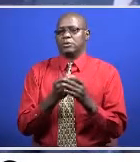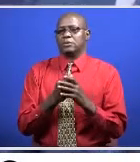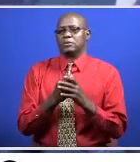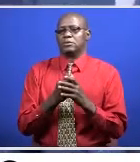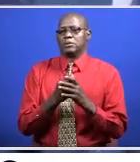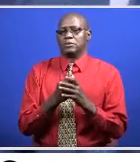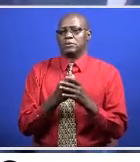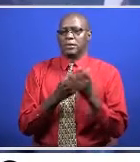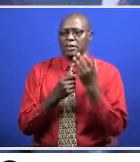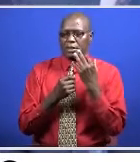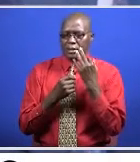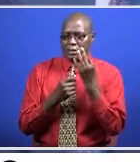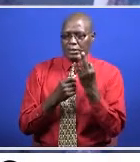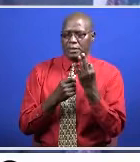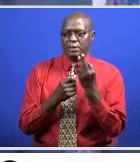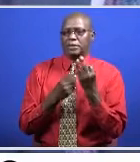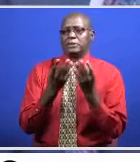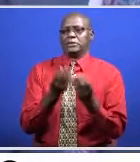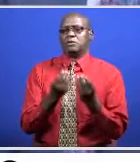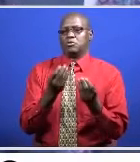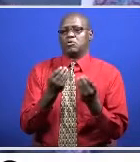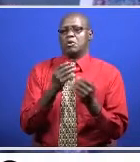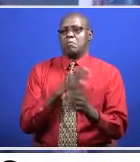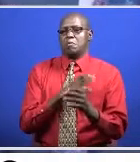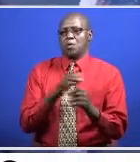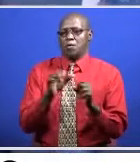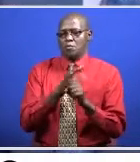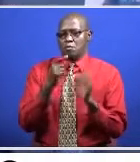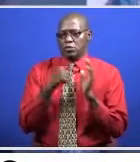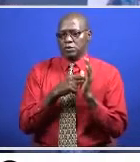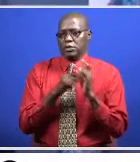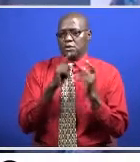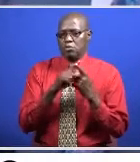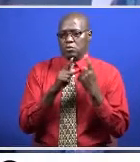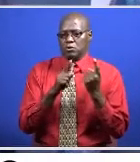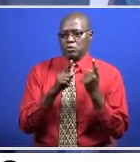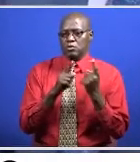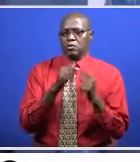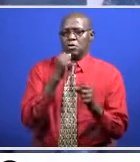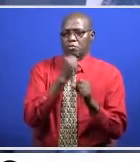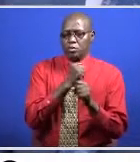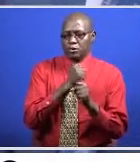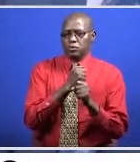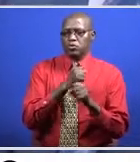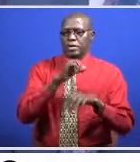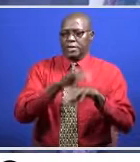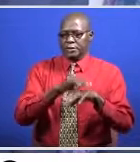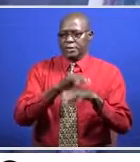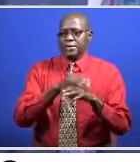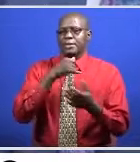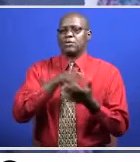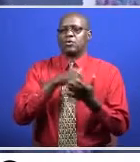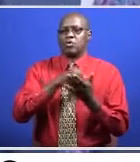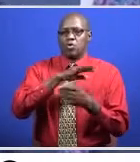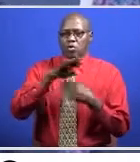three simple but really impactful and powerful points. Number one is the operational excellence that includes all the